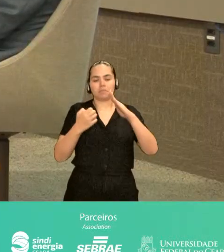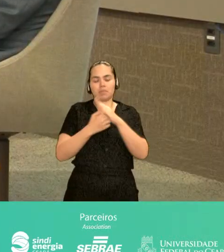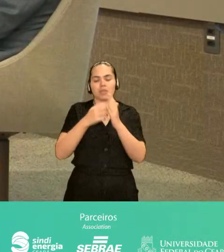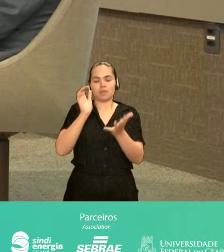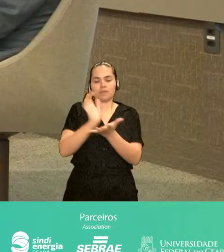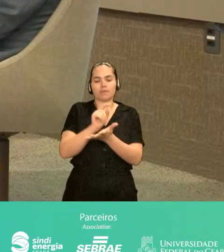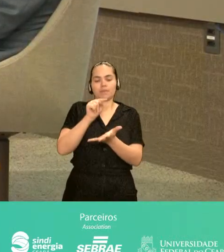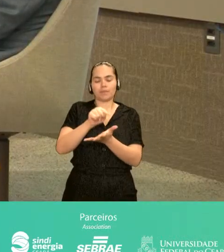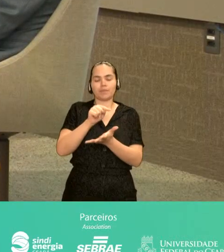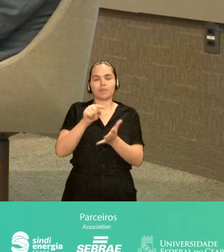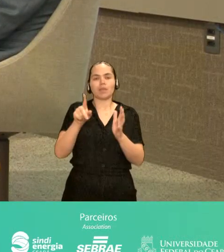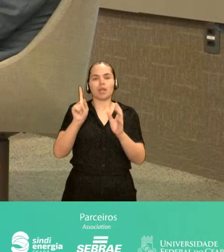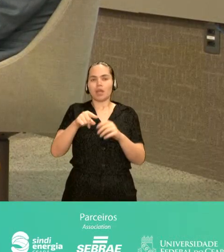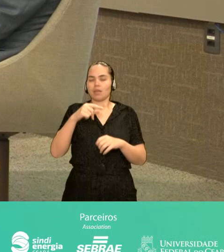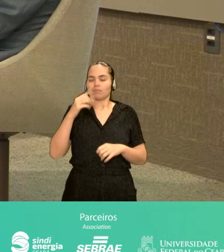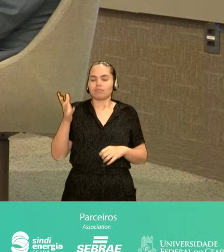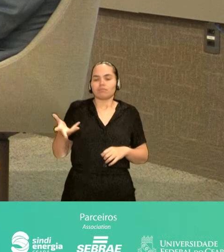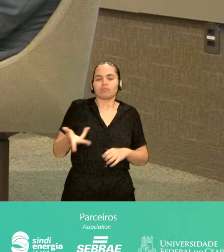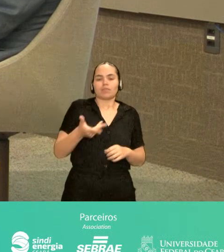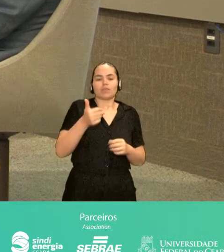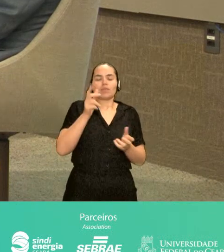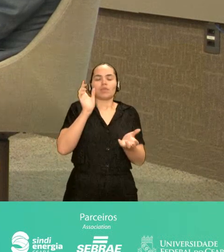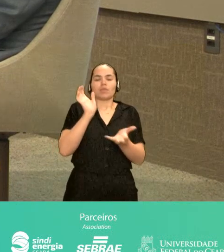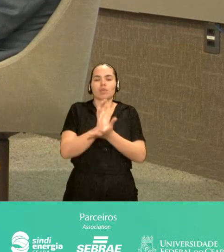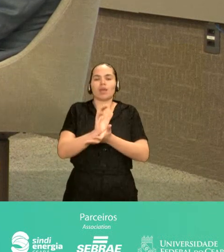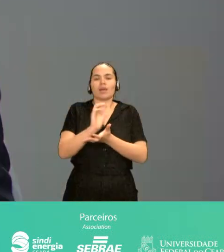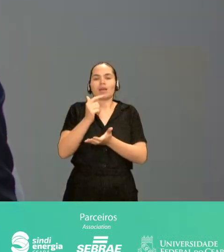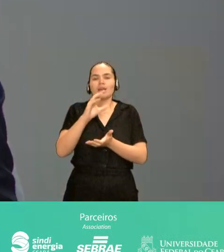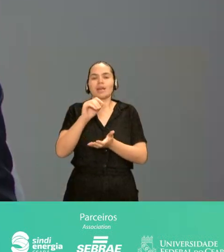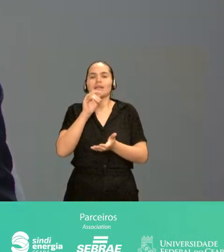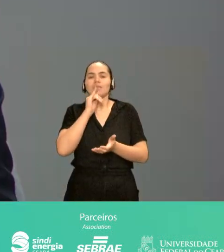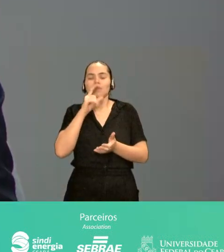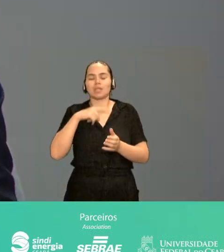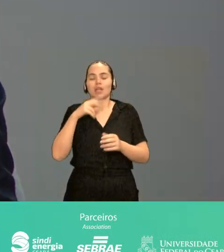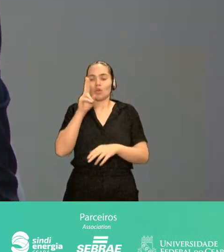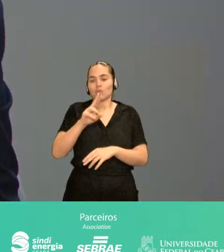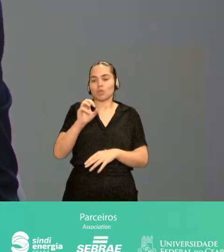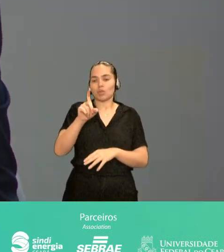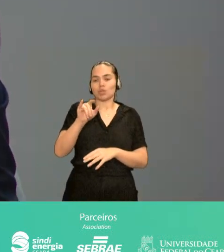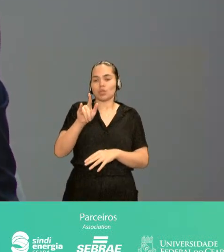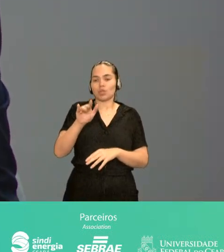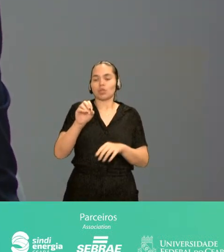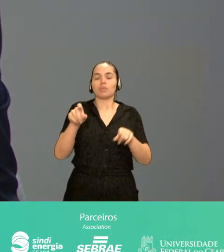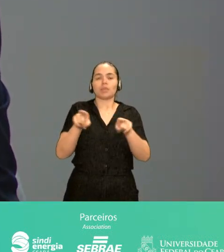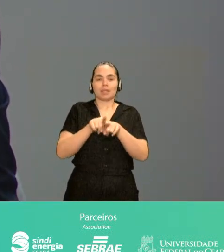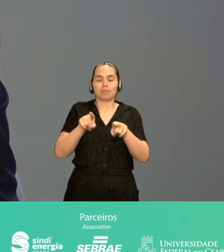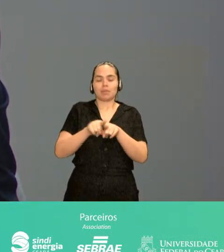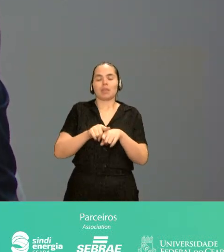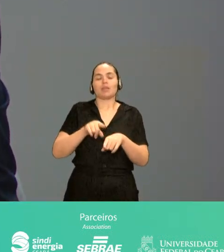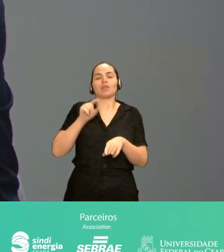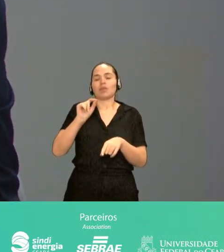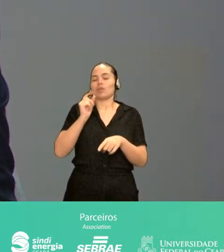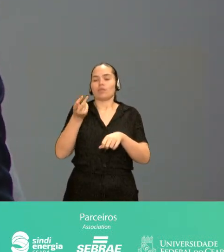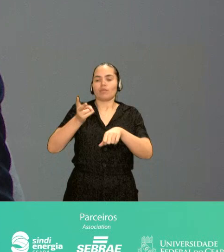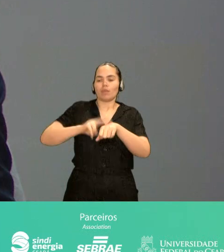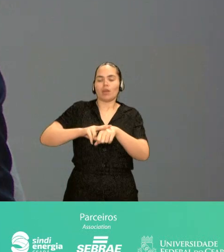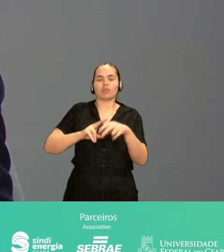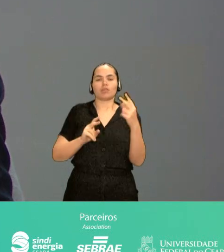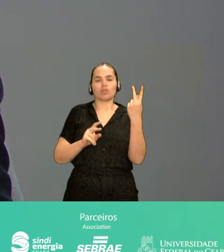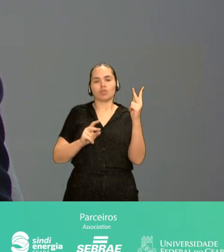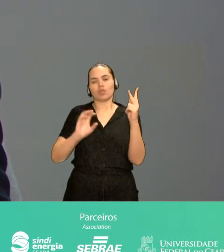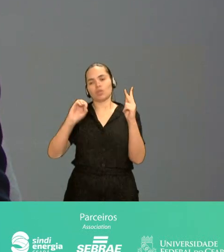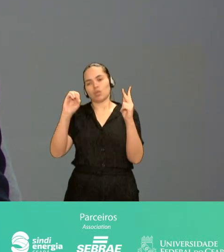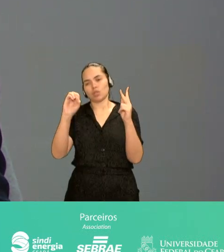great and good example because they consume both hydrogen and oxygen and maybe heat or not. Well, why not? Why not?